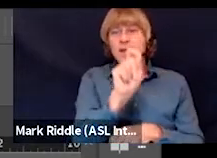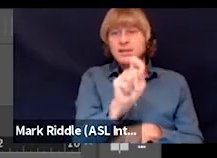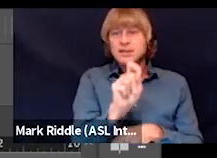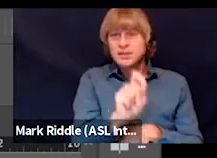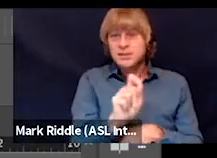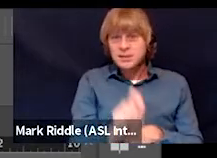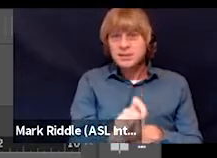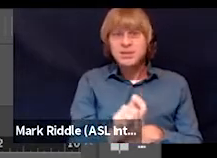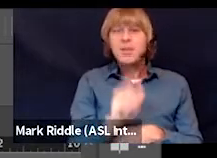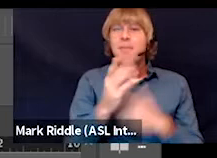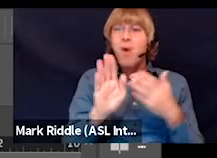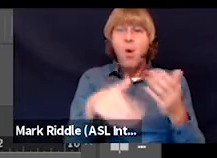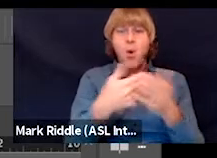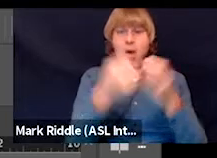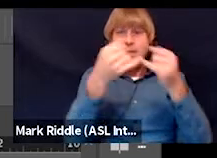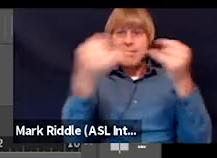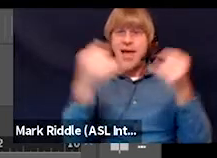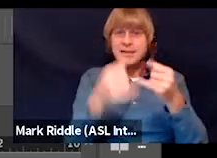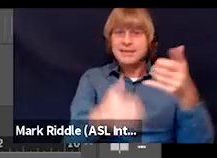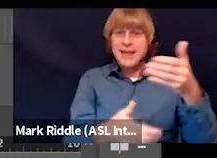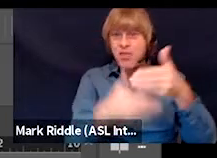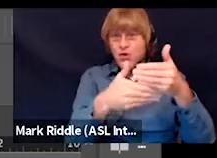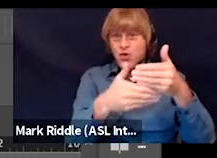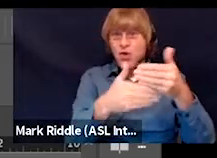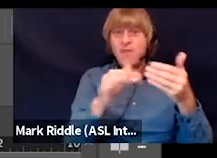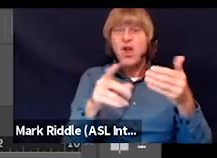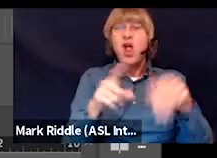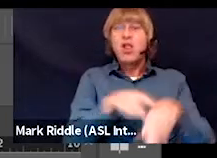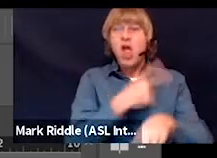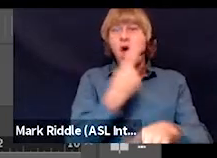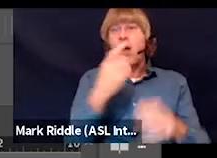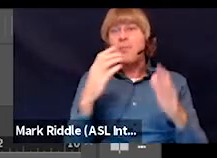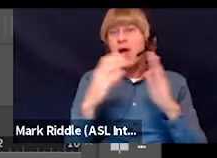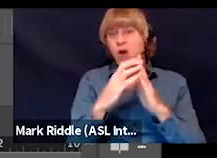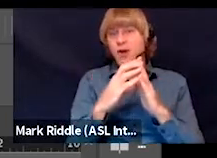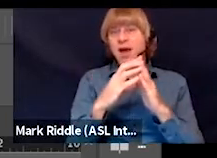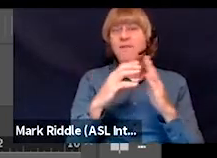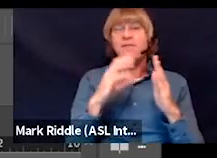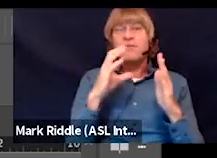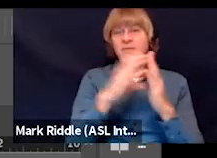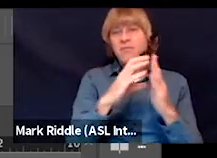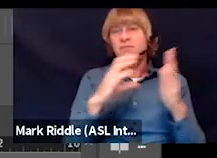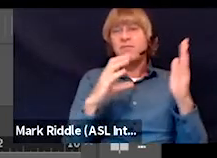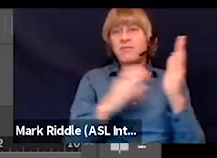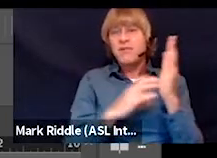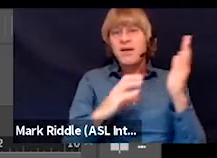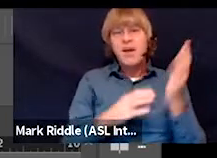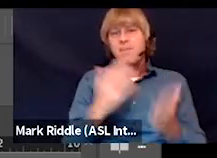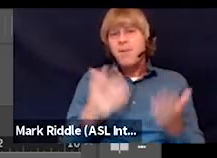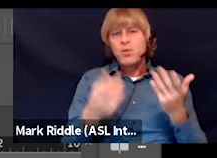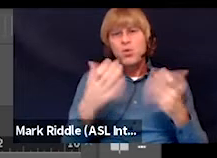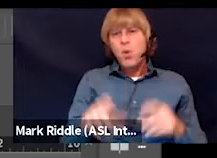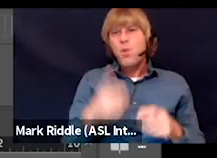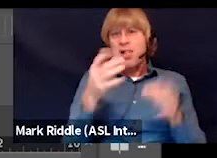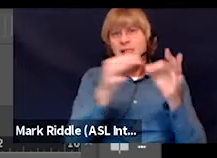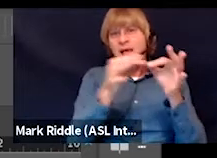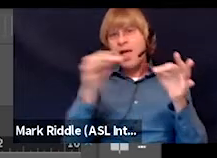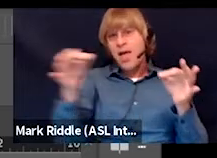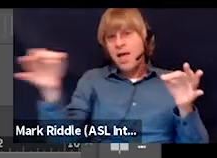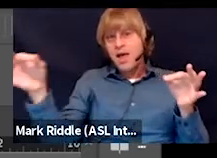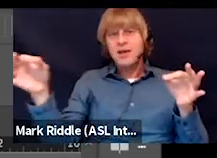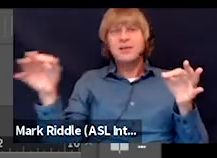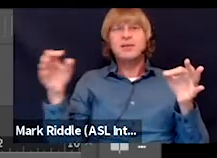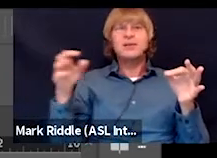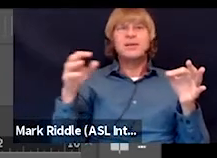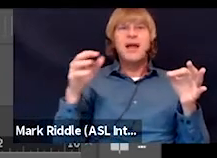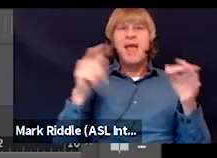want all the lines to stay together. If you're doing long paragraphs, maybe you don't want 1 line to